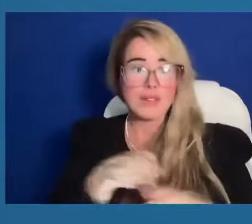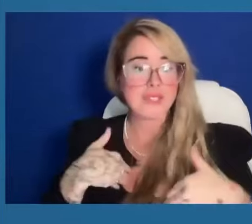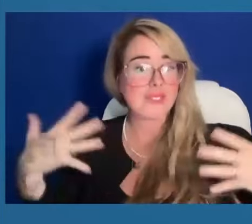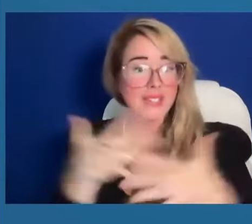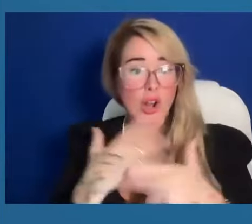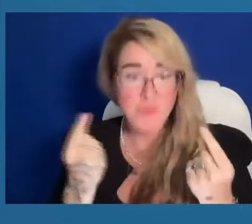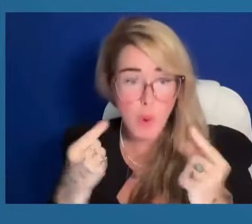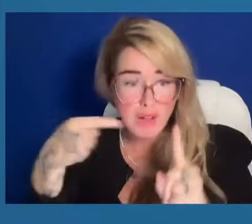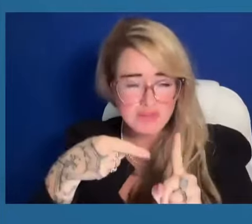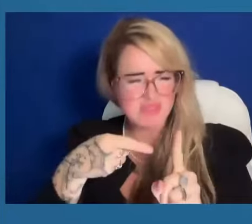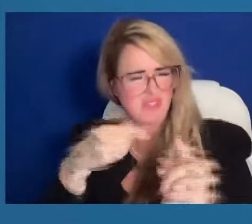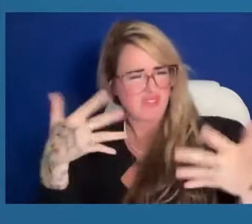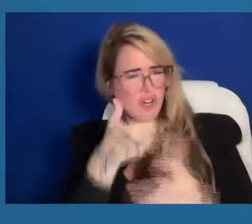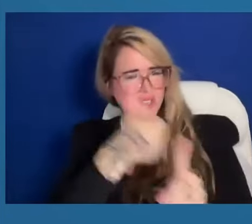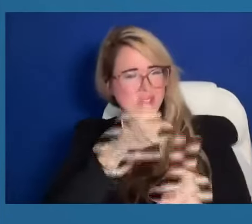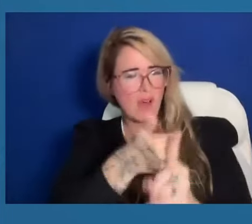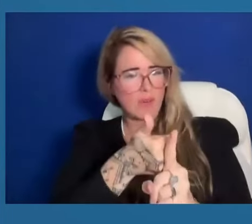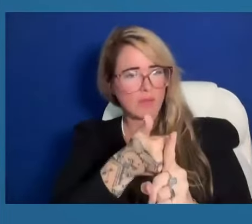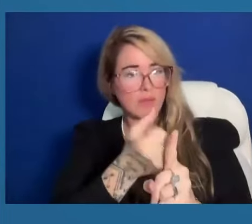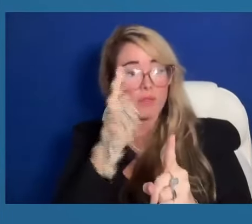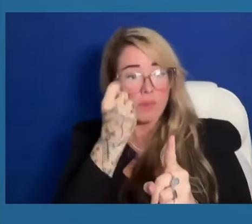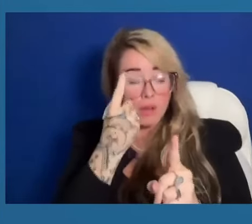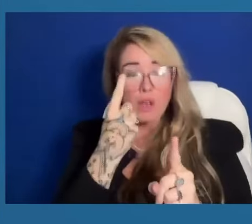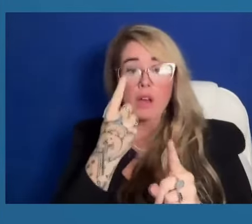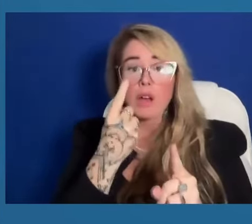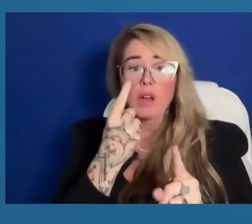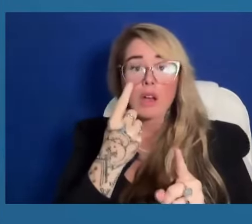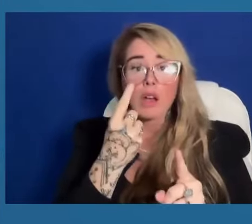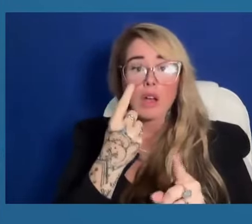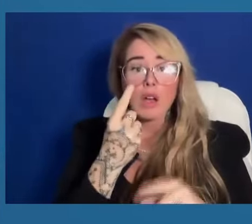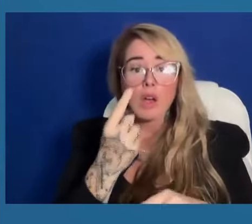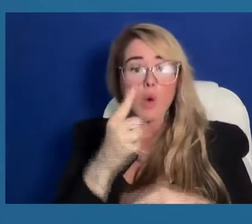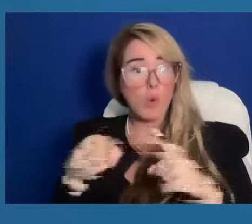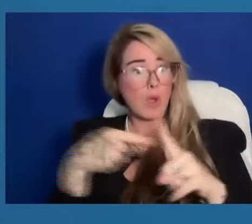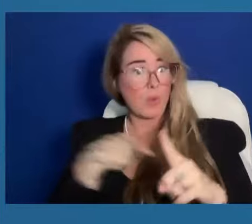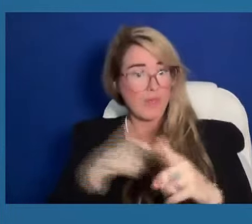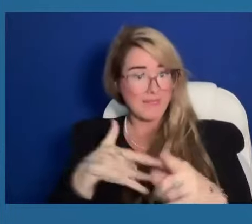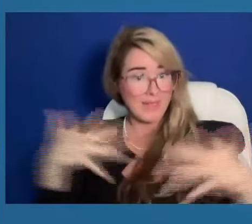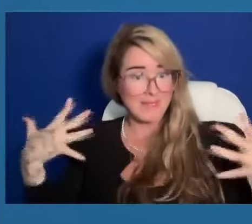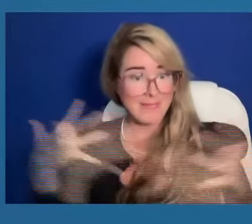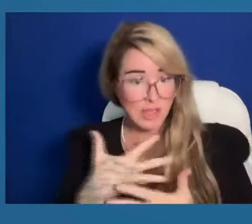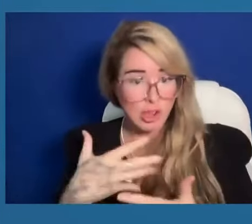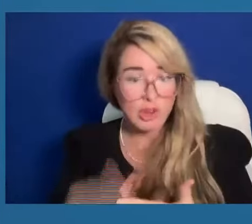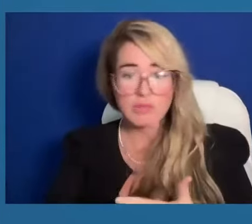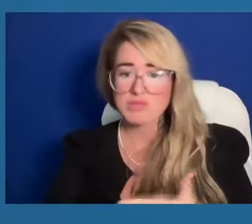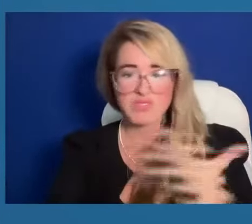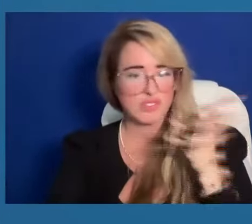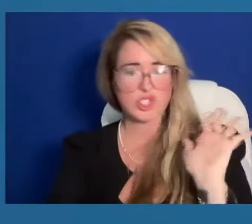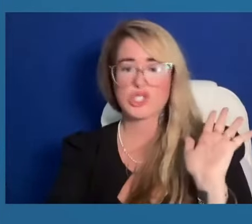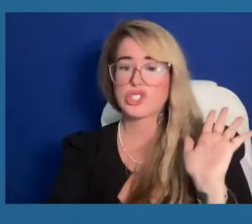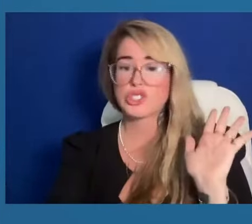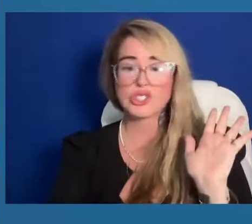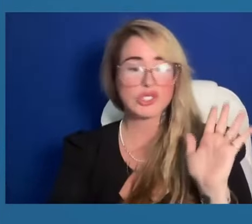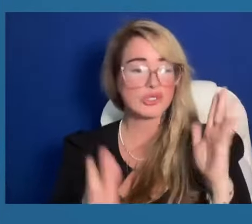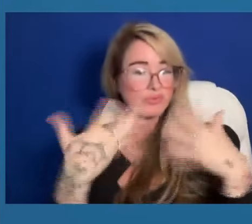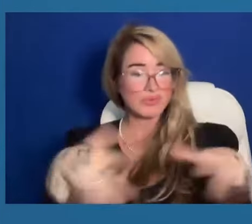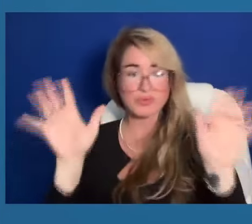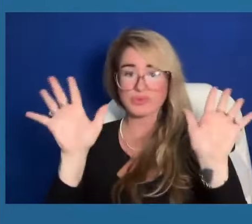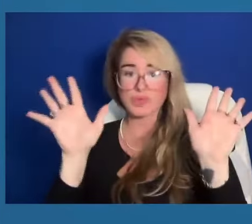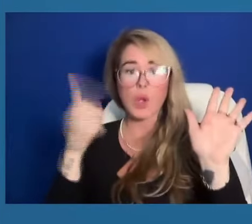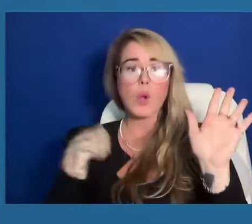miedo. Once fear sets in, it's over. We